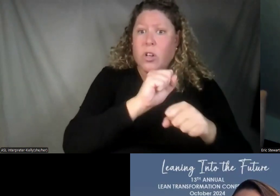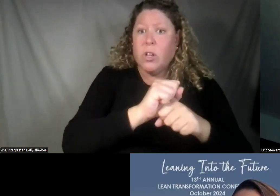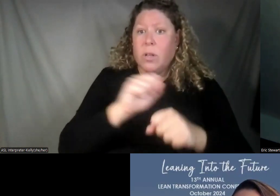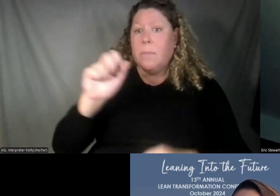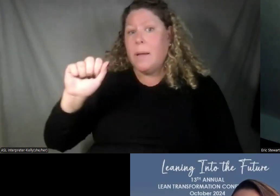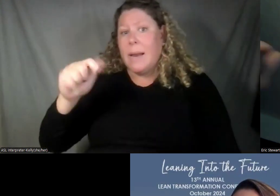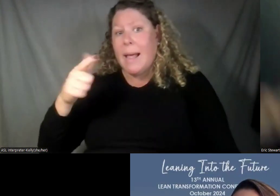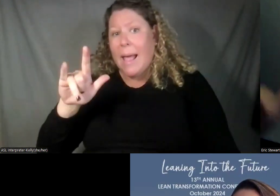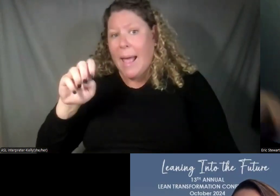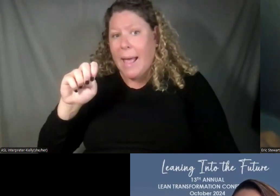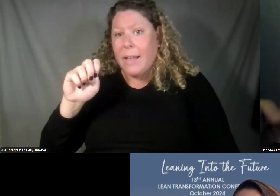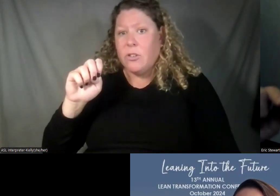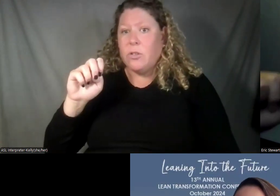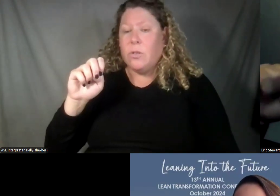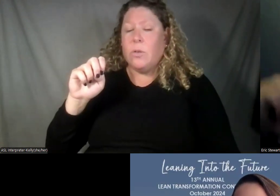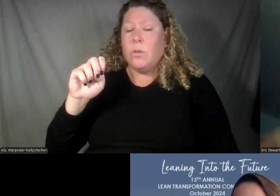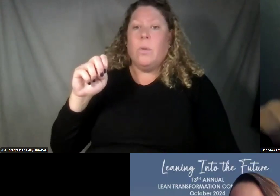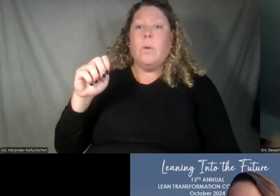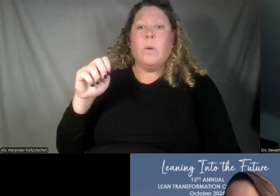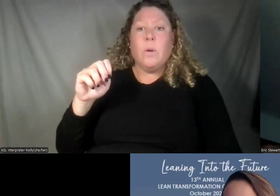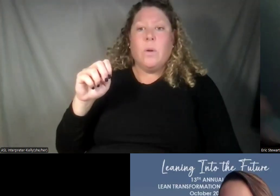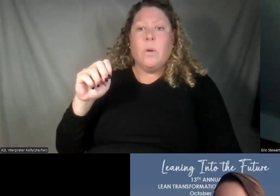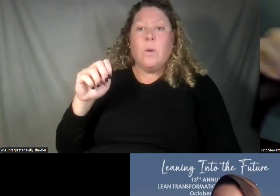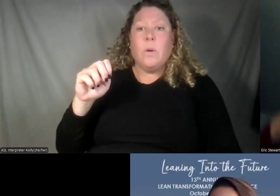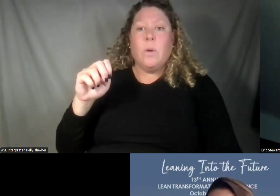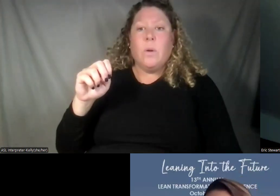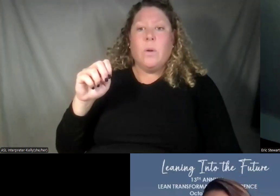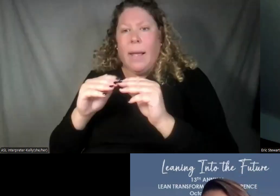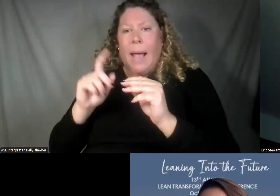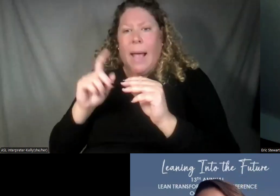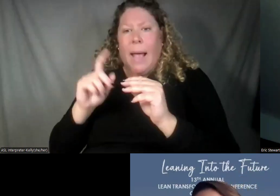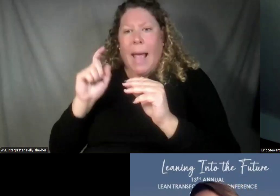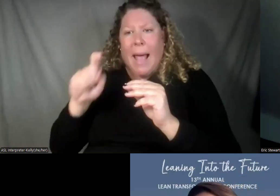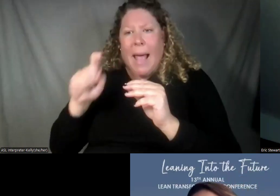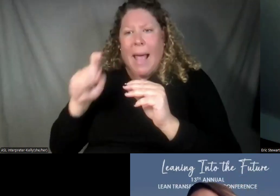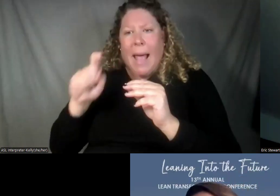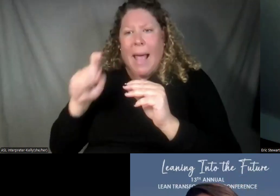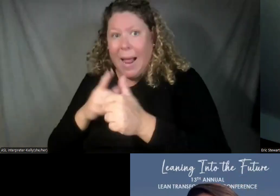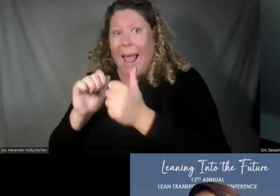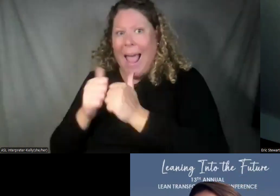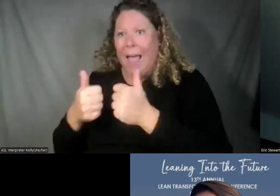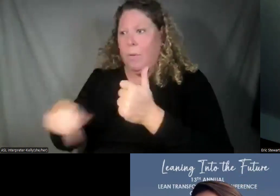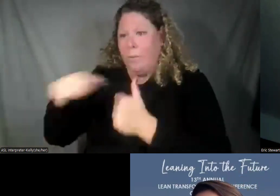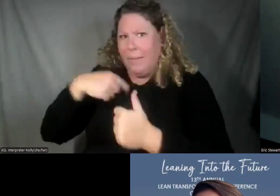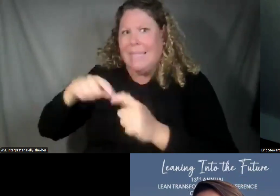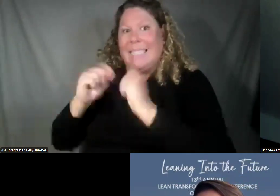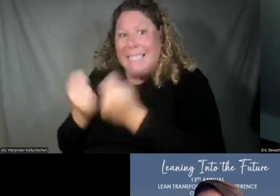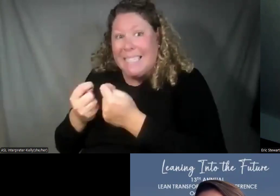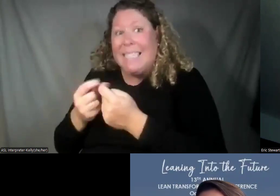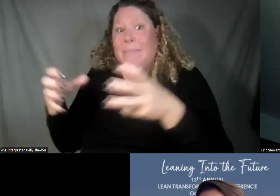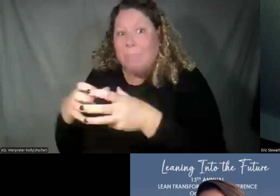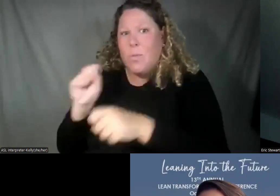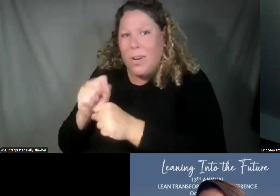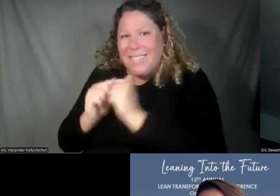got sucked into a lot of you had to understand how you work together as a team really well, which means that you have to